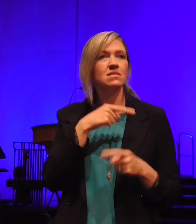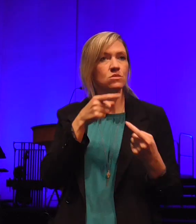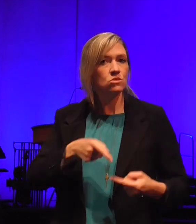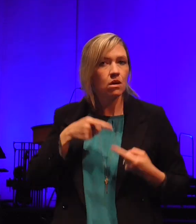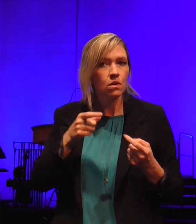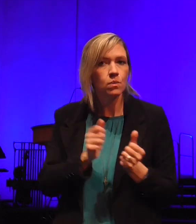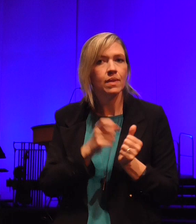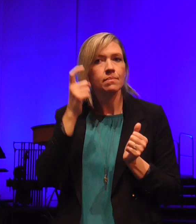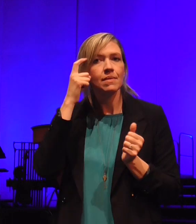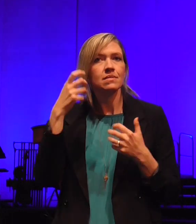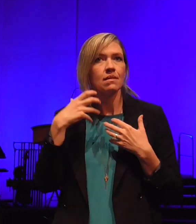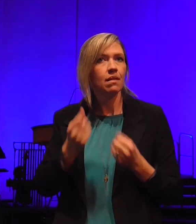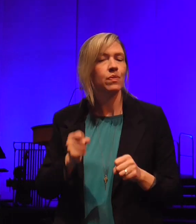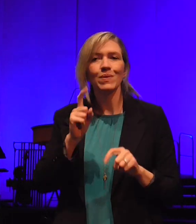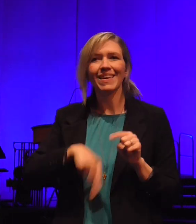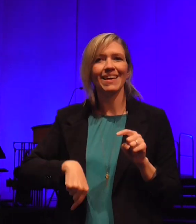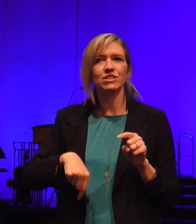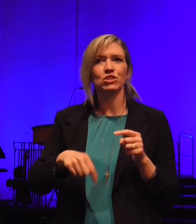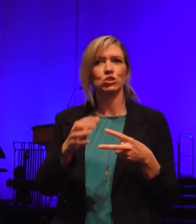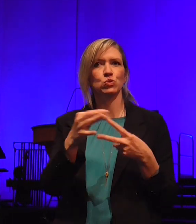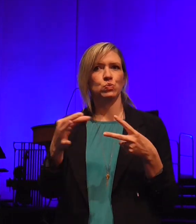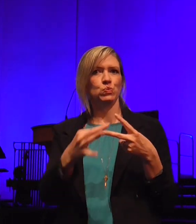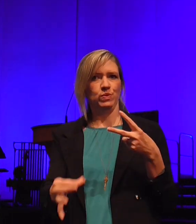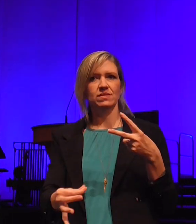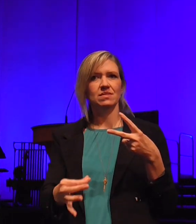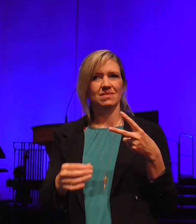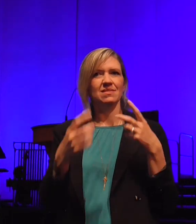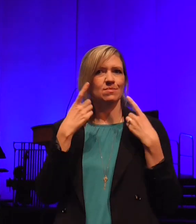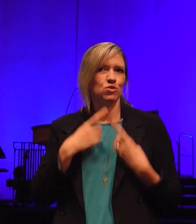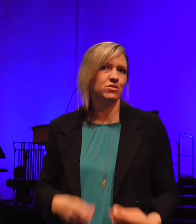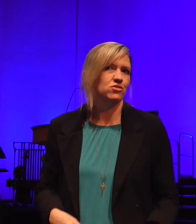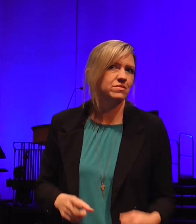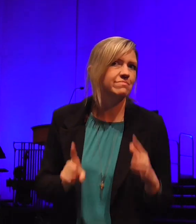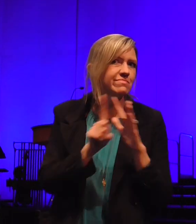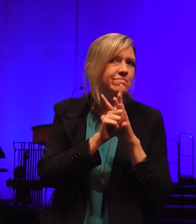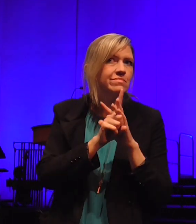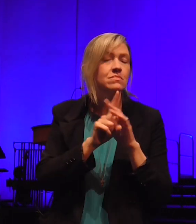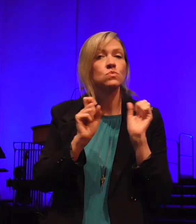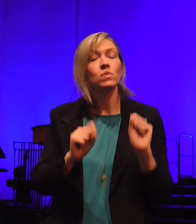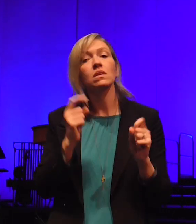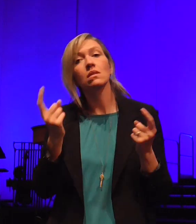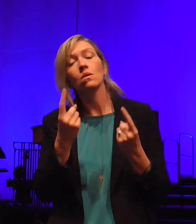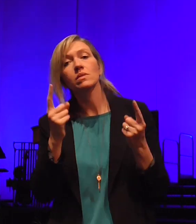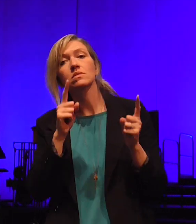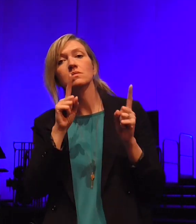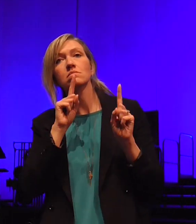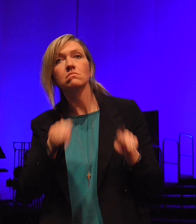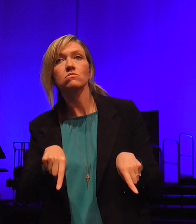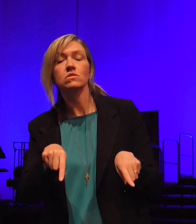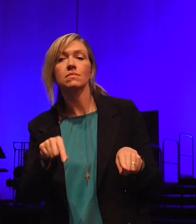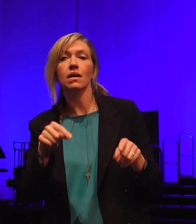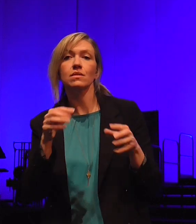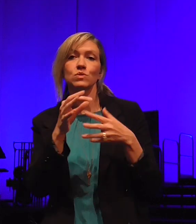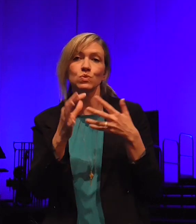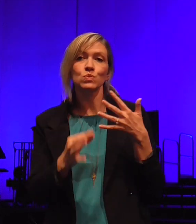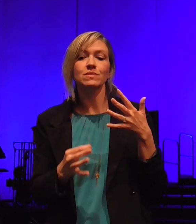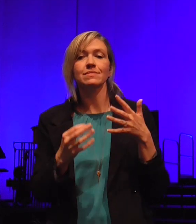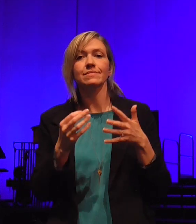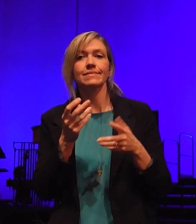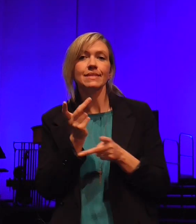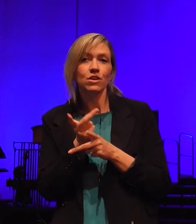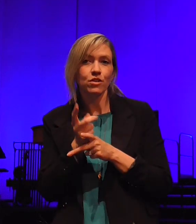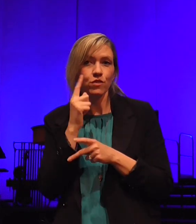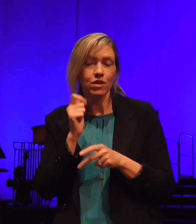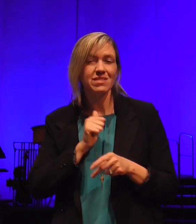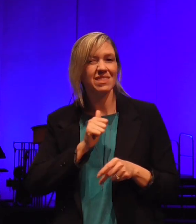struggle with mental health know that we can't always choose that comes upon us, although we can always choose how we respond and care